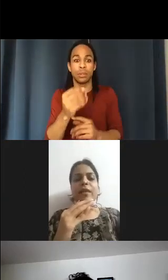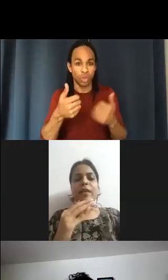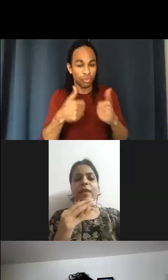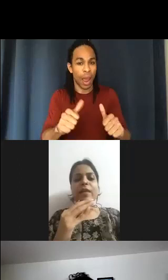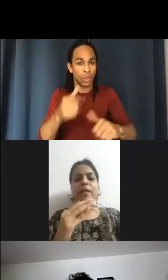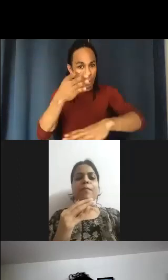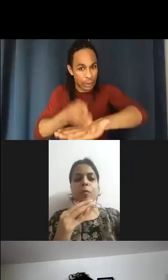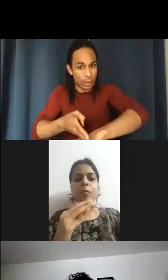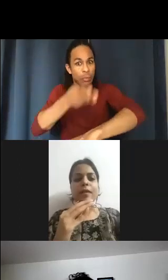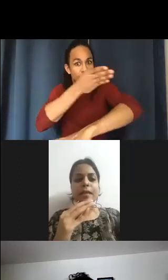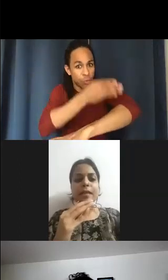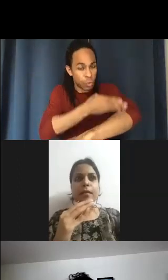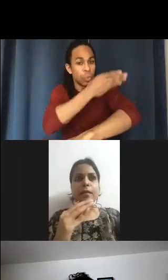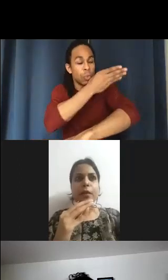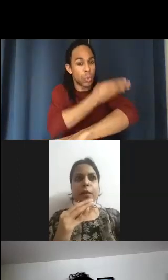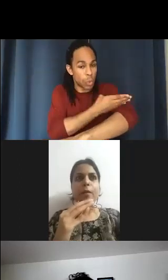as issues, and raise,